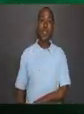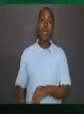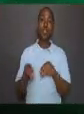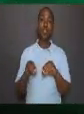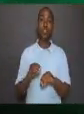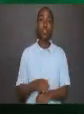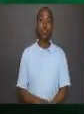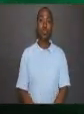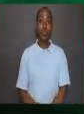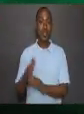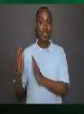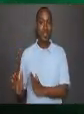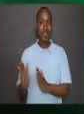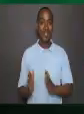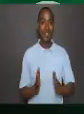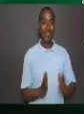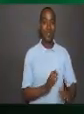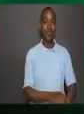Students, let's get ready.